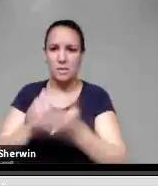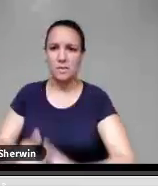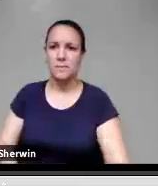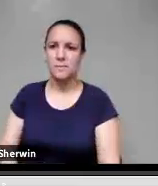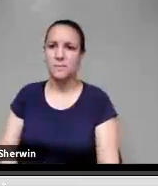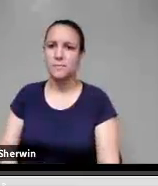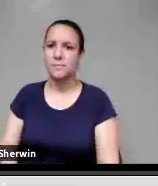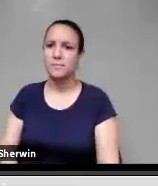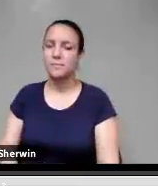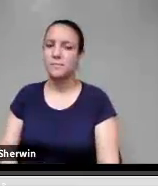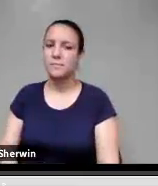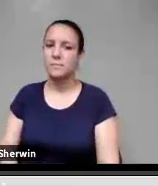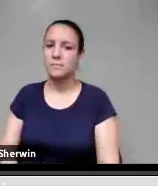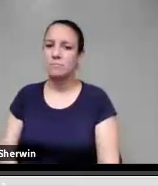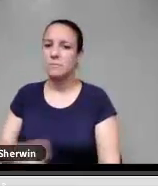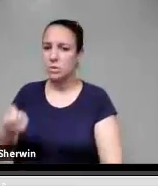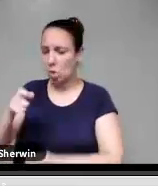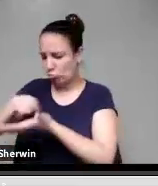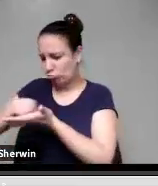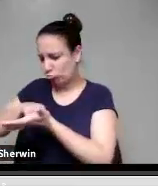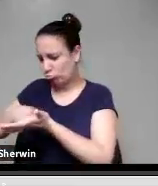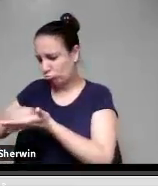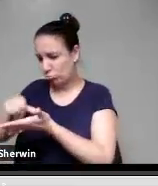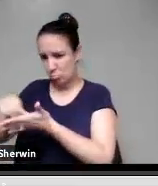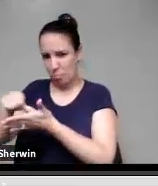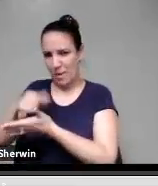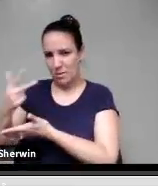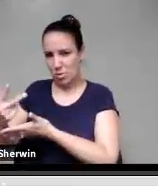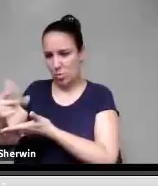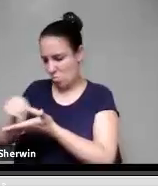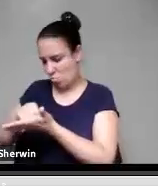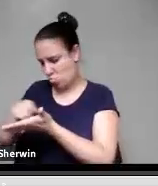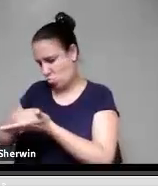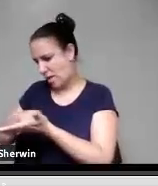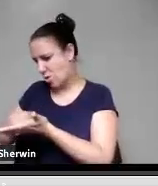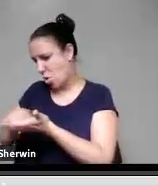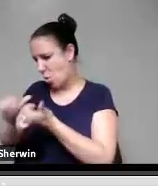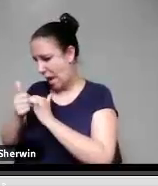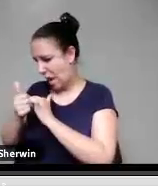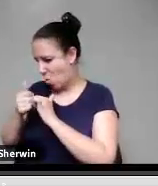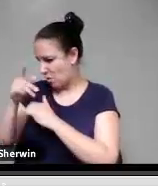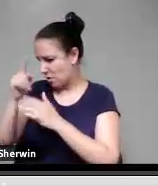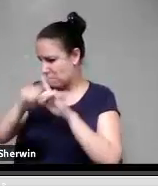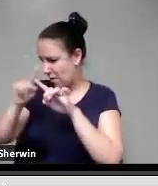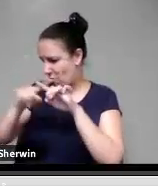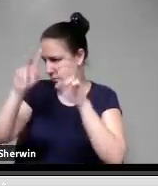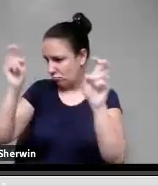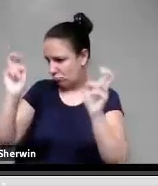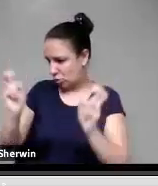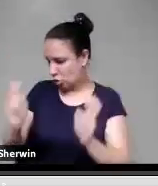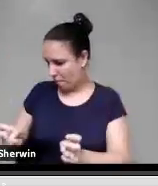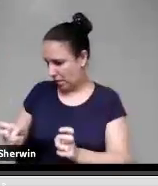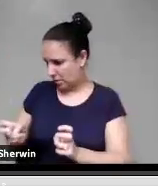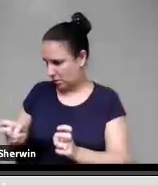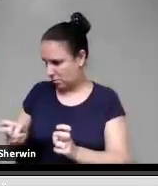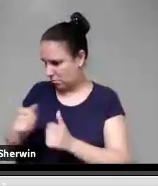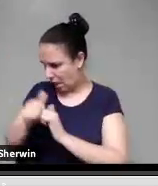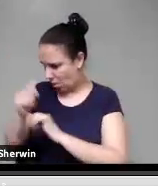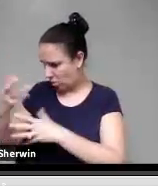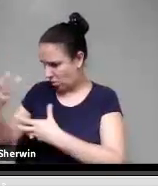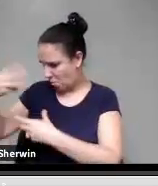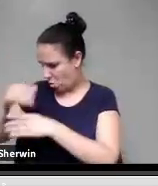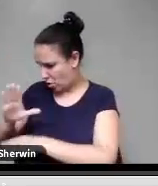jot yourself a note at the bottom of page 3 of how you will use what you learned today and